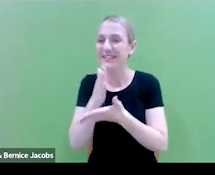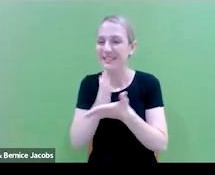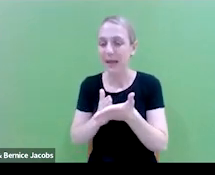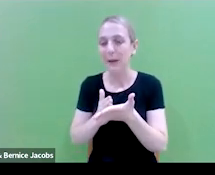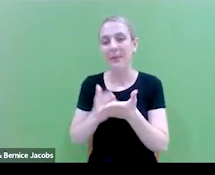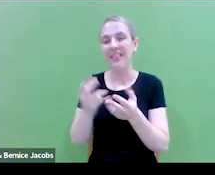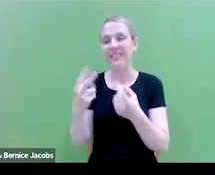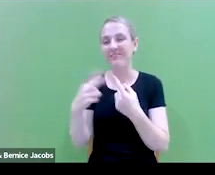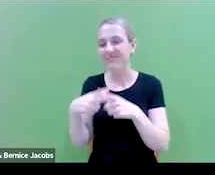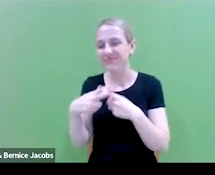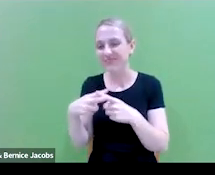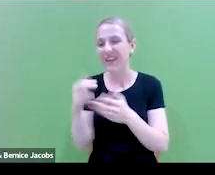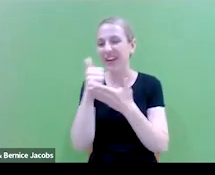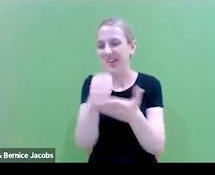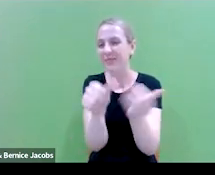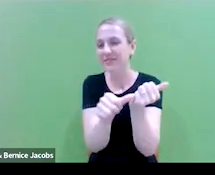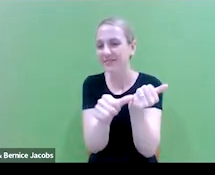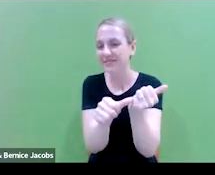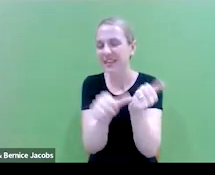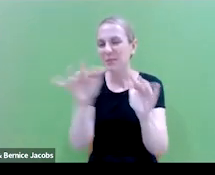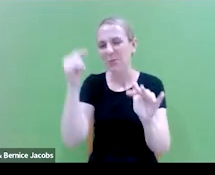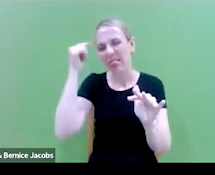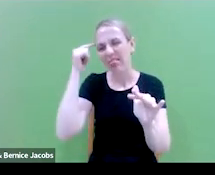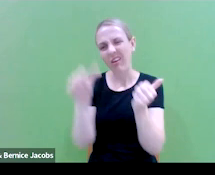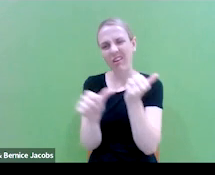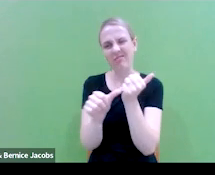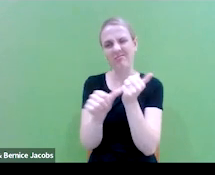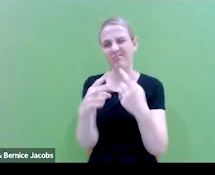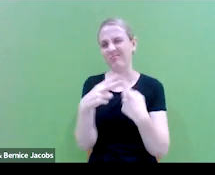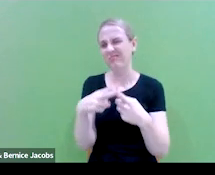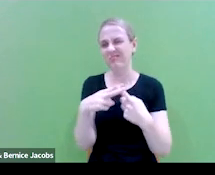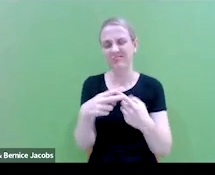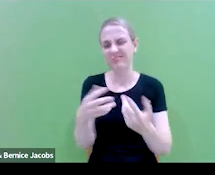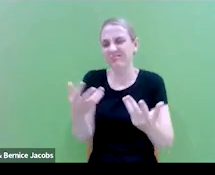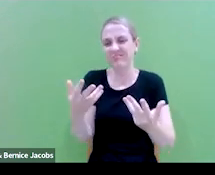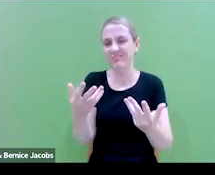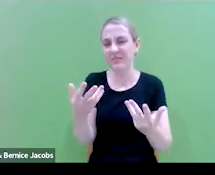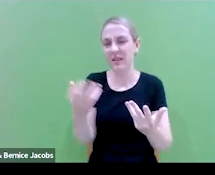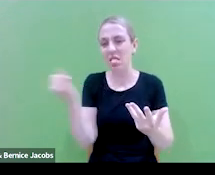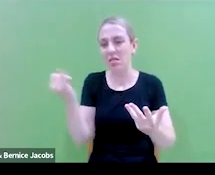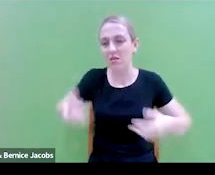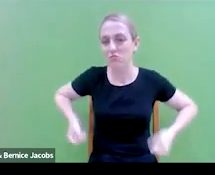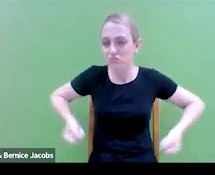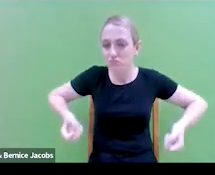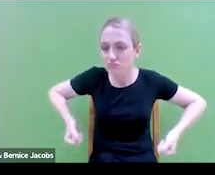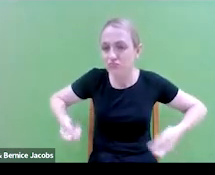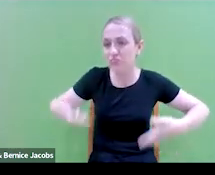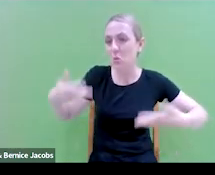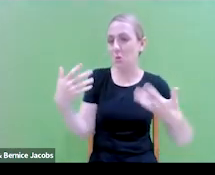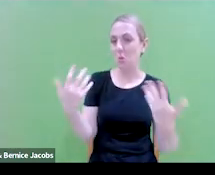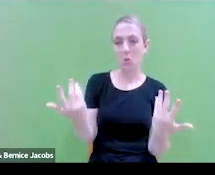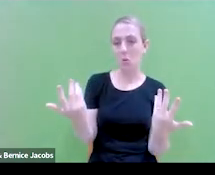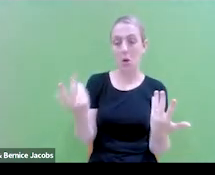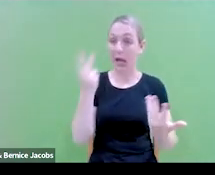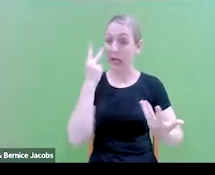And so I think often people think of assistive devices as, you know, just a regular wheelchair or something that is very obvious